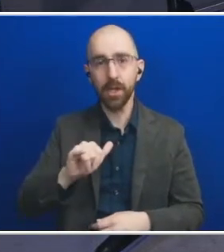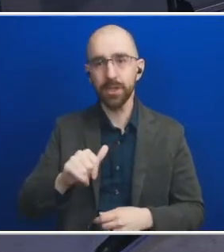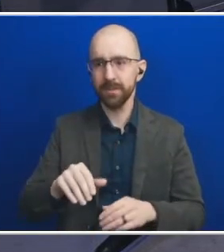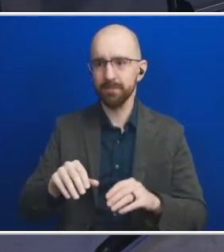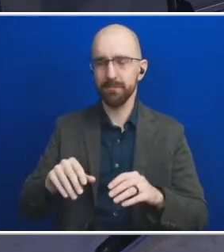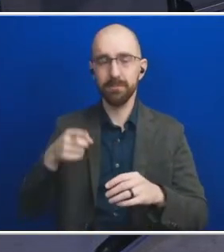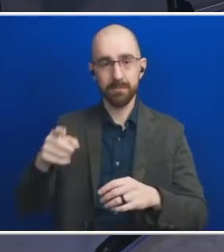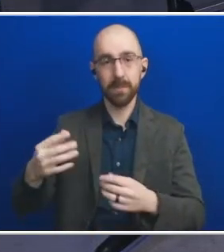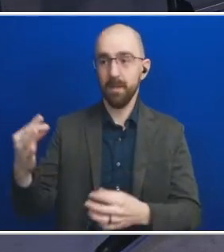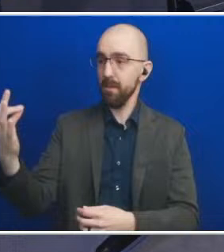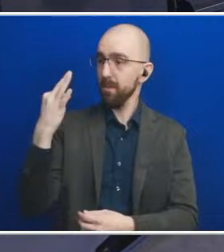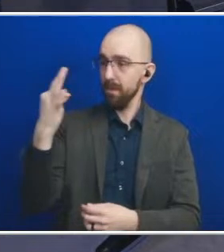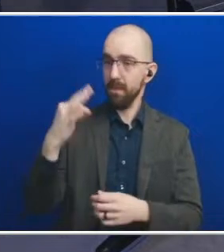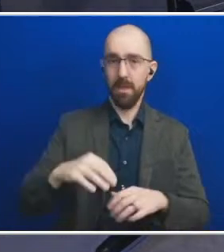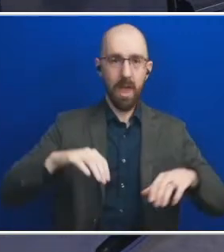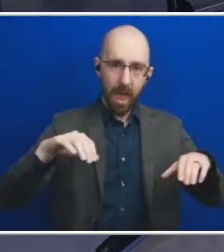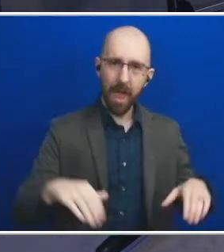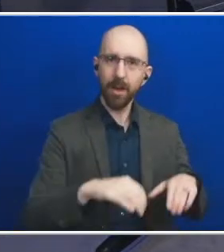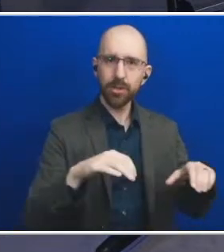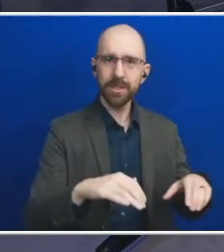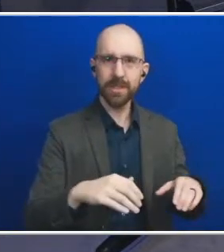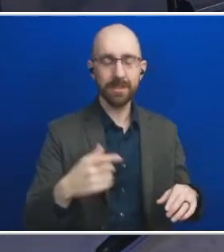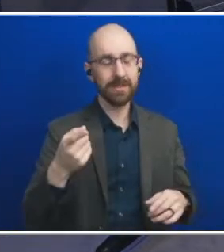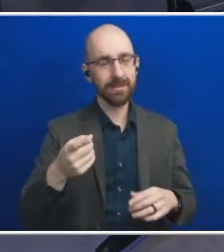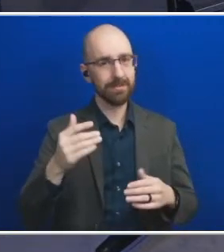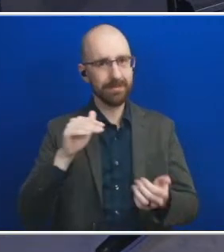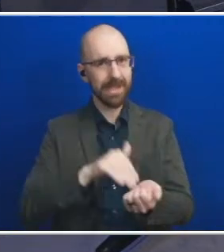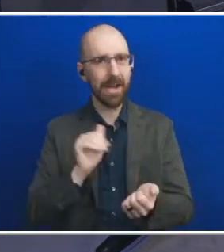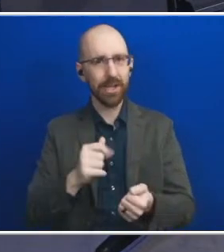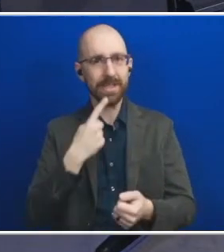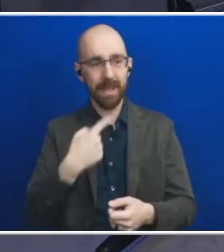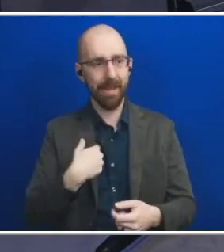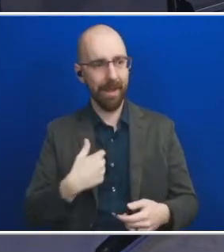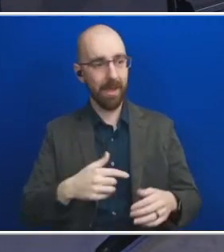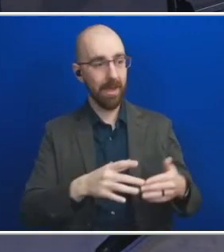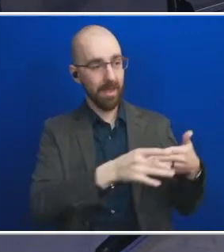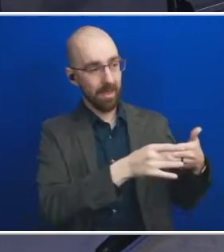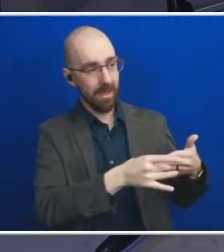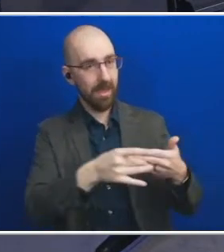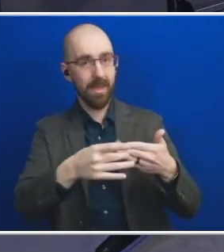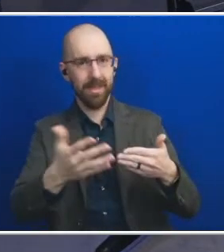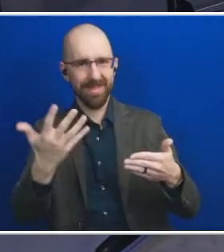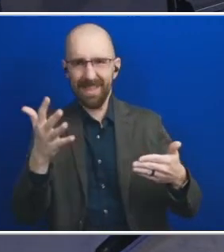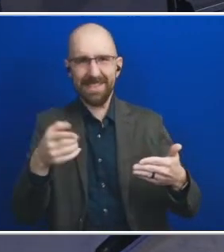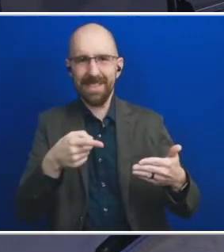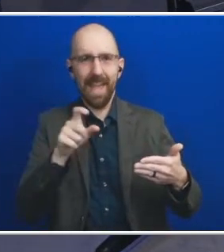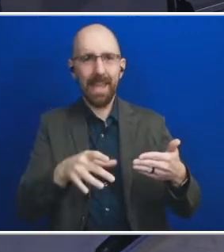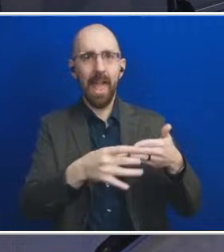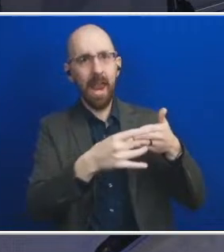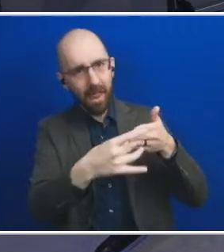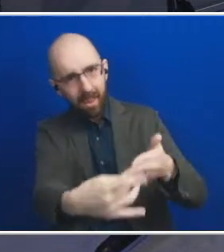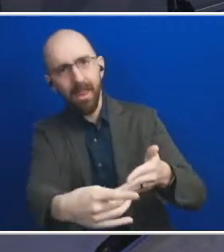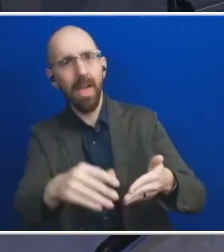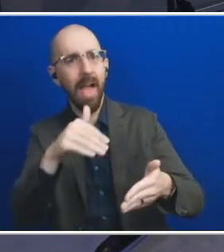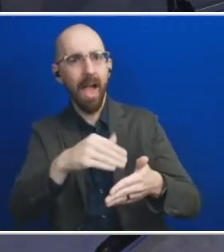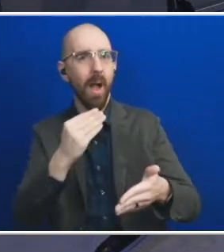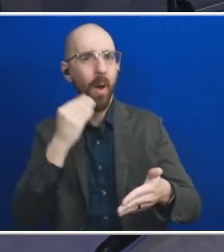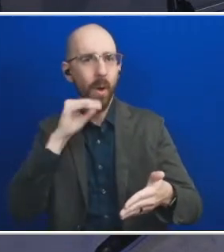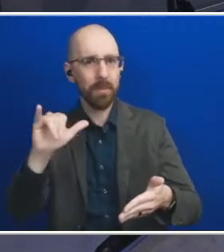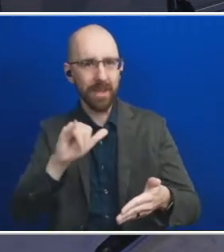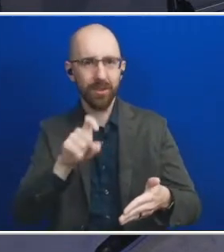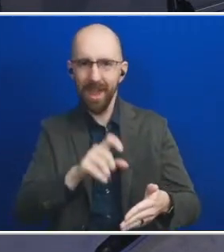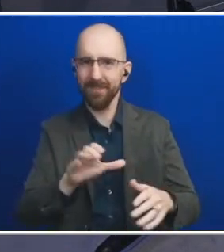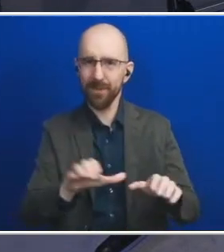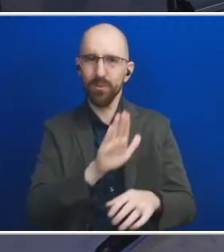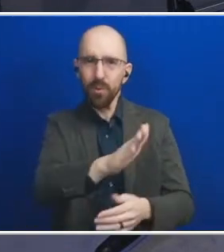home to say, hey, I can only take you so far. You got to go home and really do your part to do right by your own body